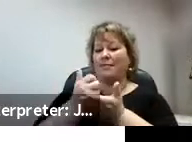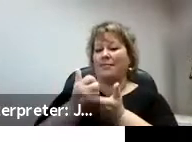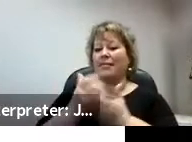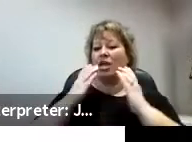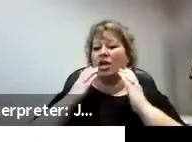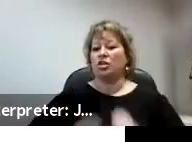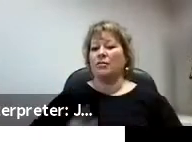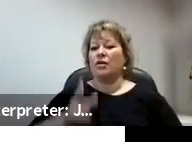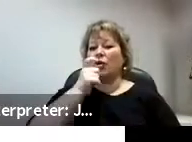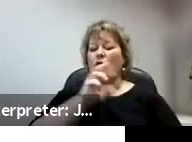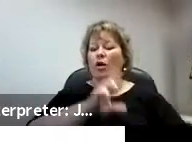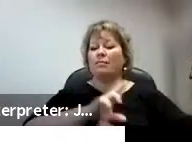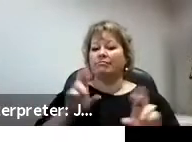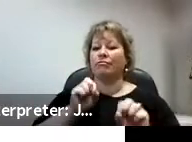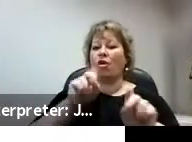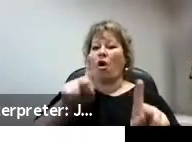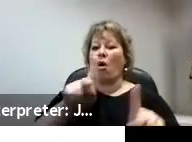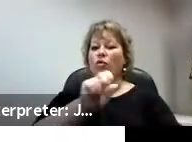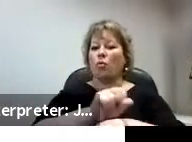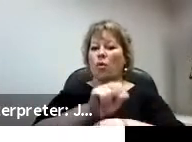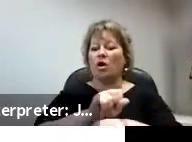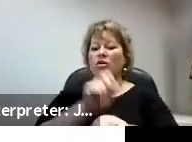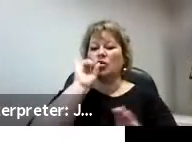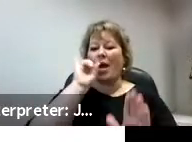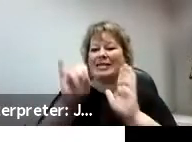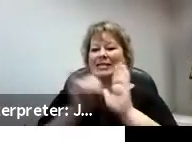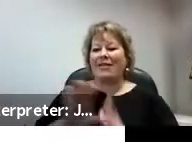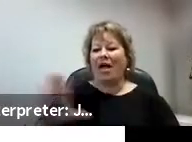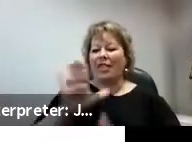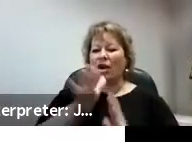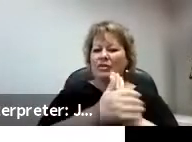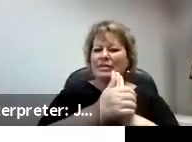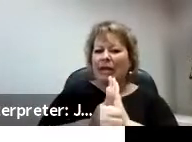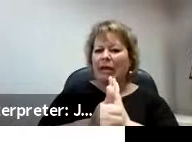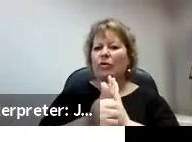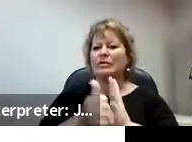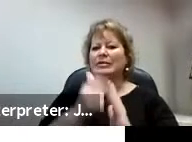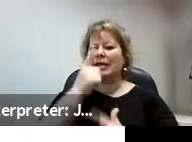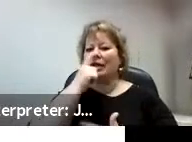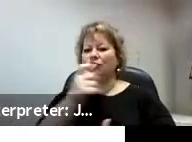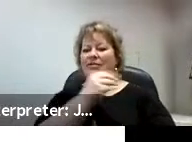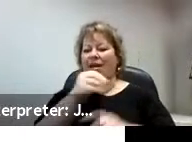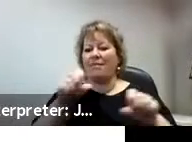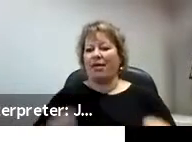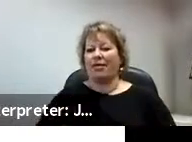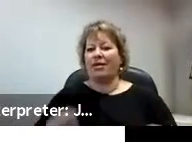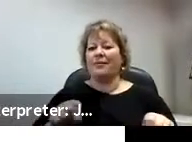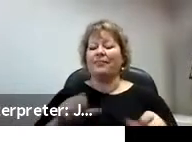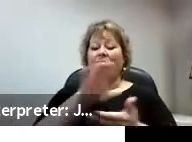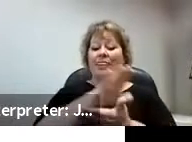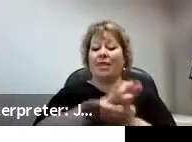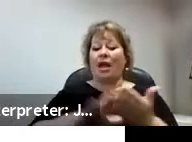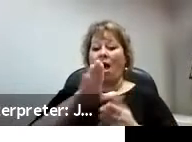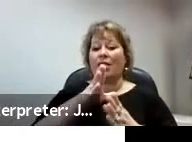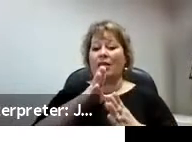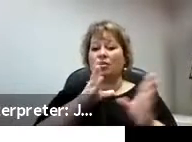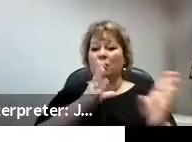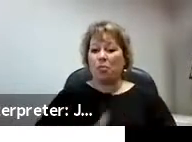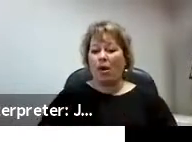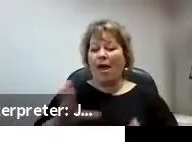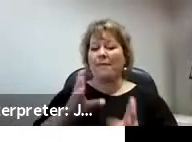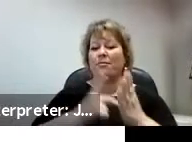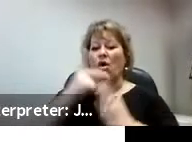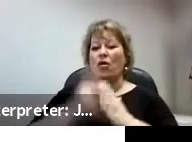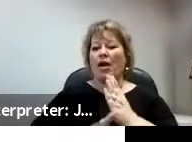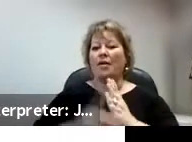are preparing to go to work with identifying their skills, interests, and abilities. The College Prep Program emphasizes skills